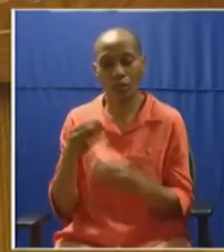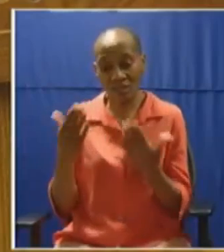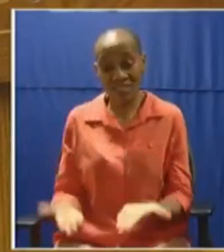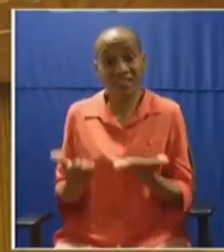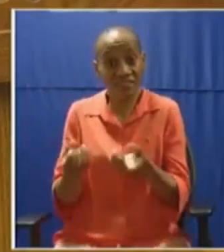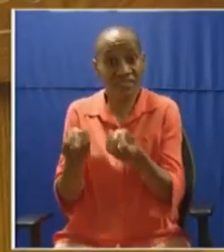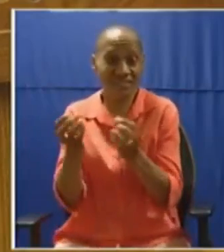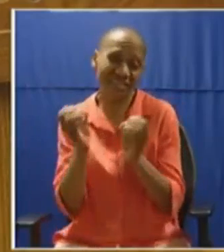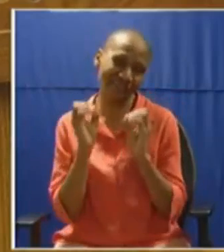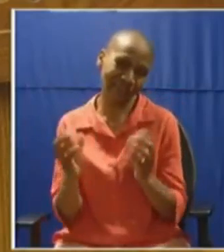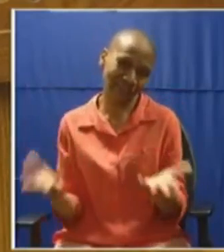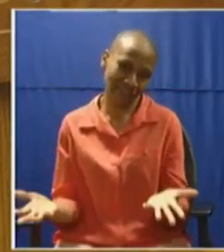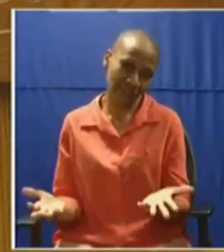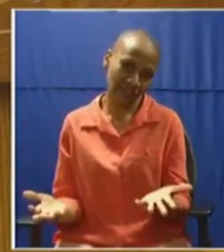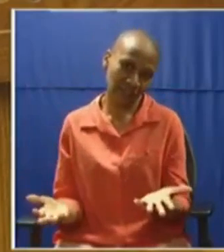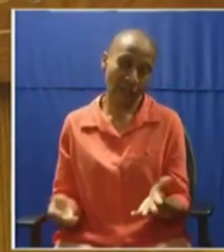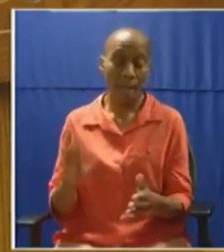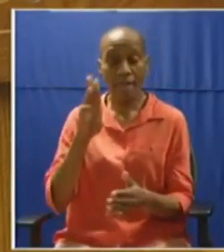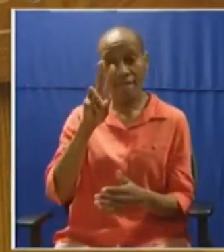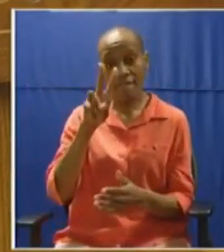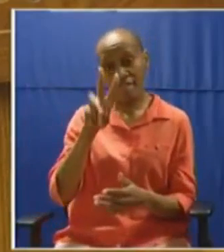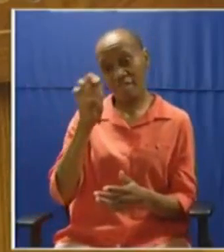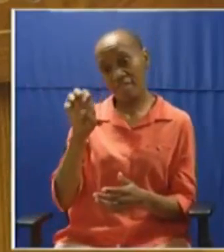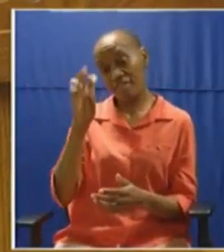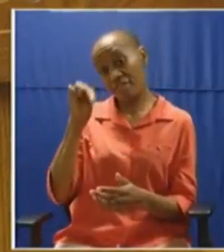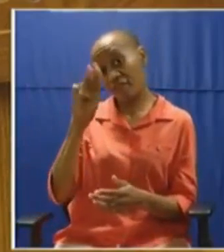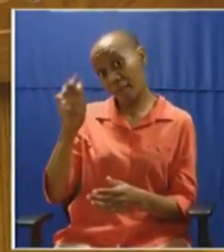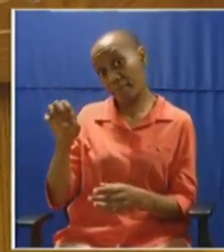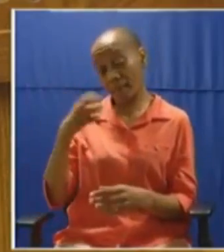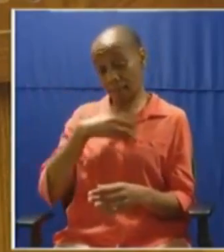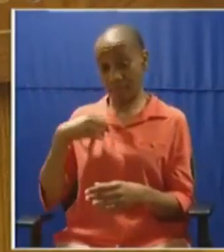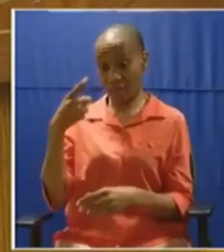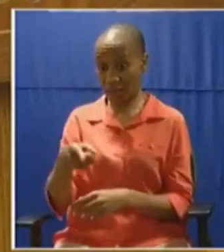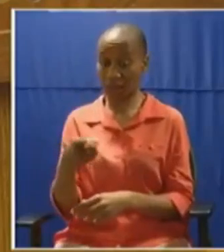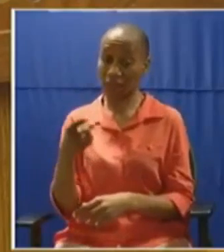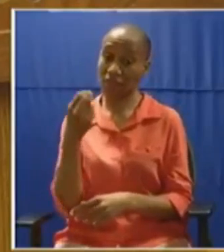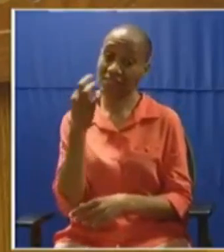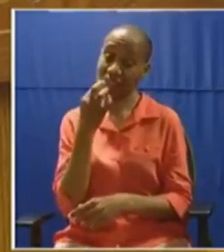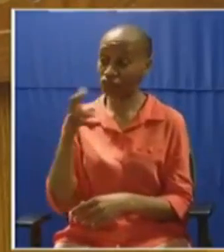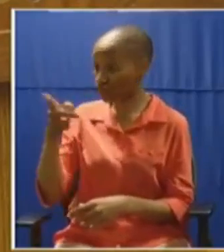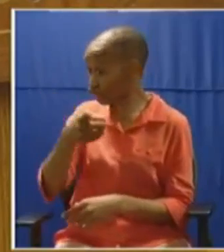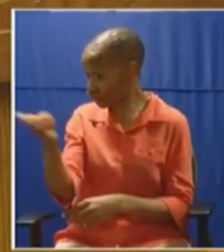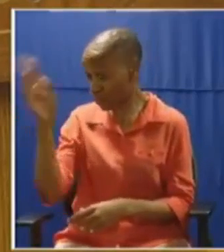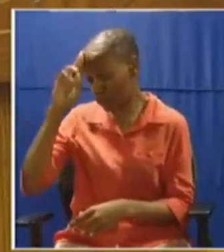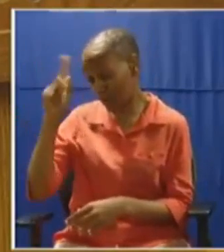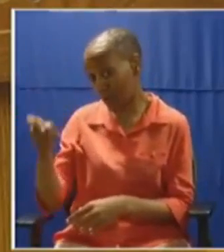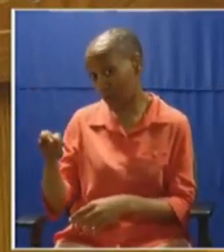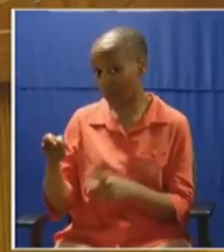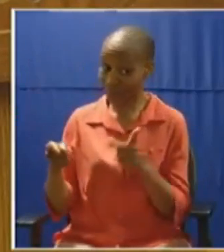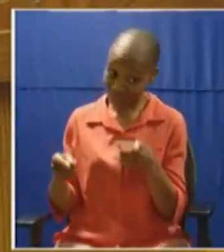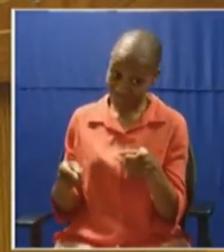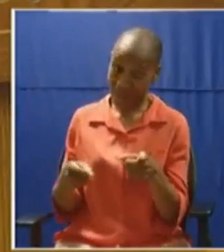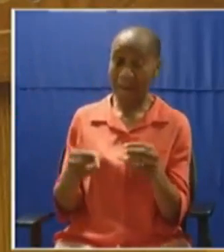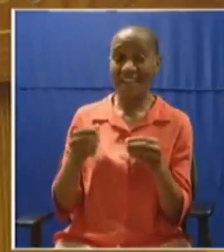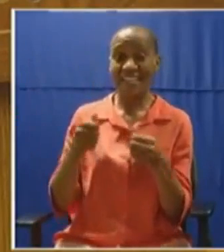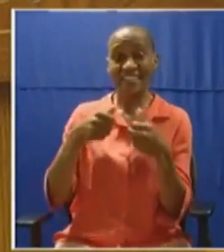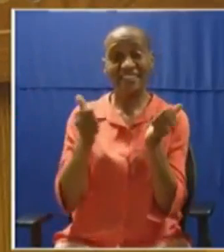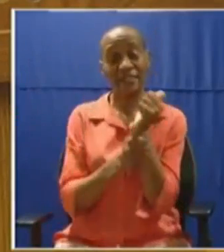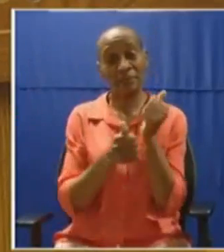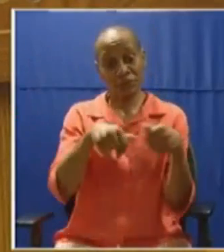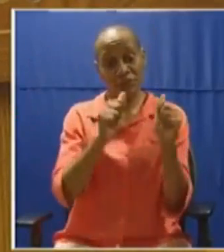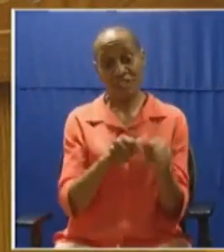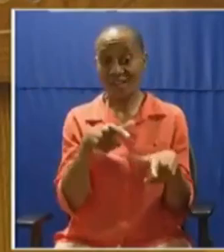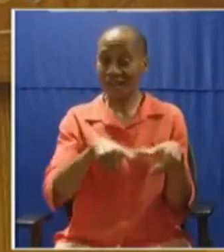Now, Vembe District Municipal Mayor Florence Radzilani, remember her? She's the ANC deputy chair in Limpopo